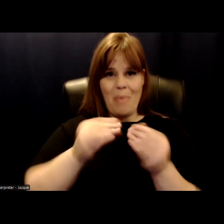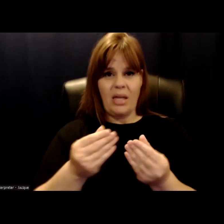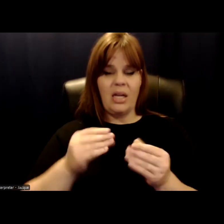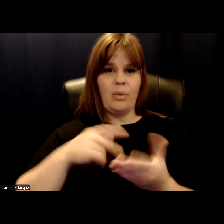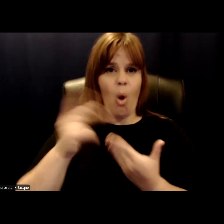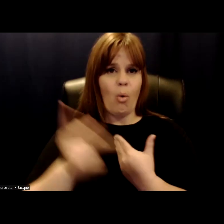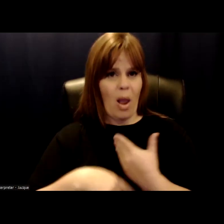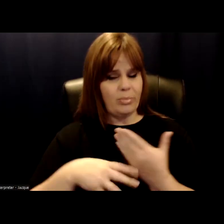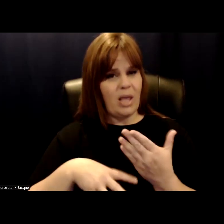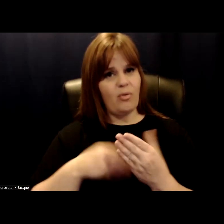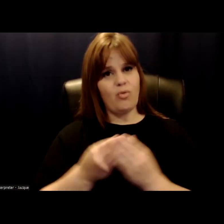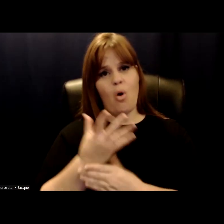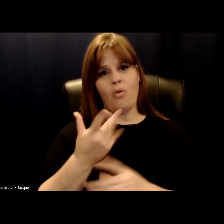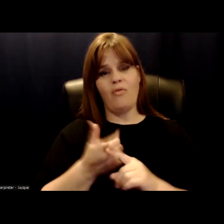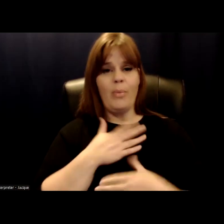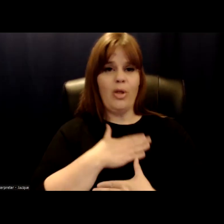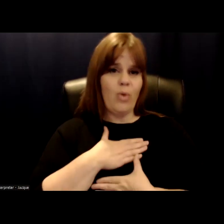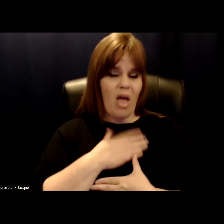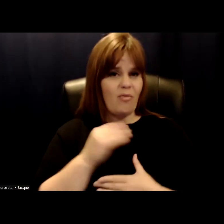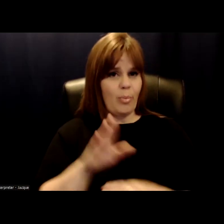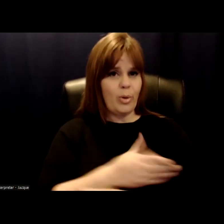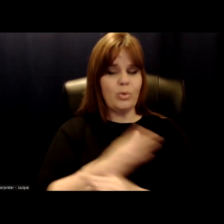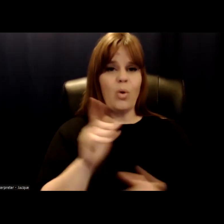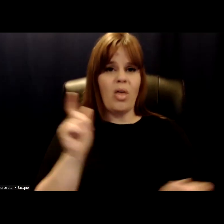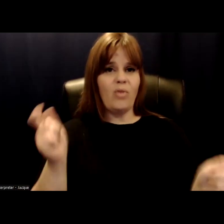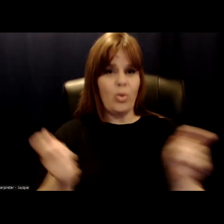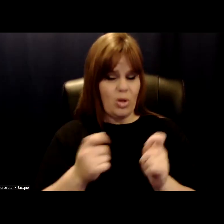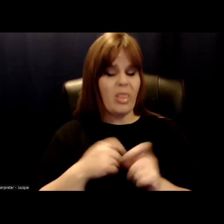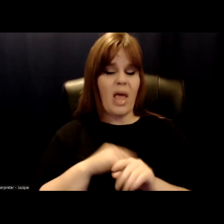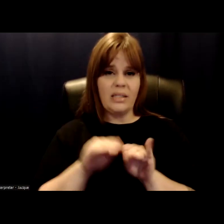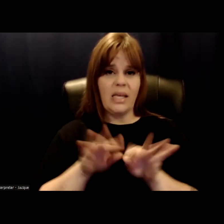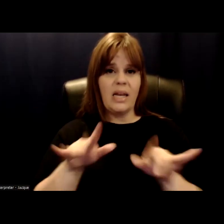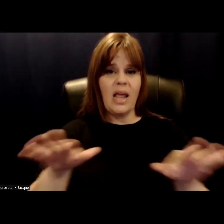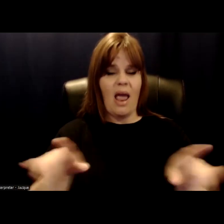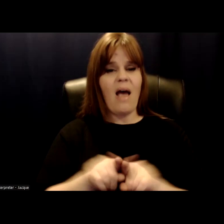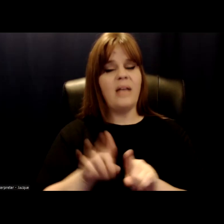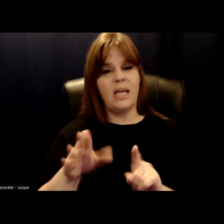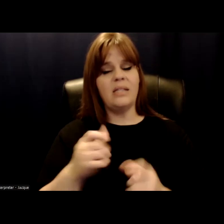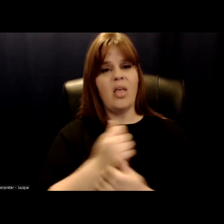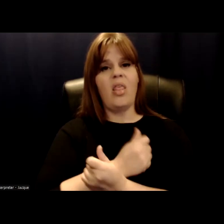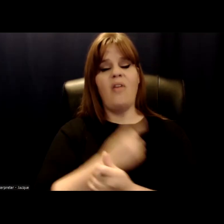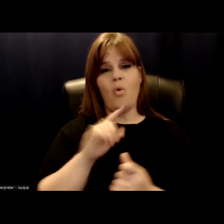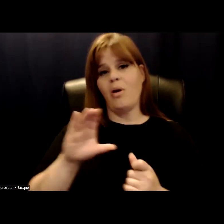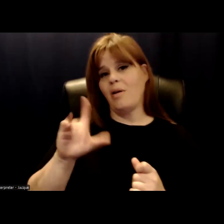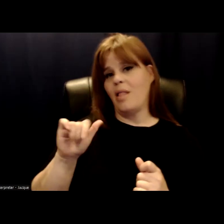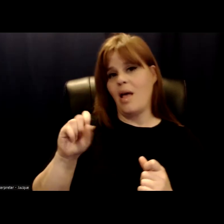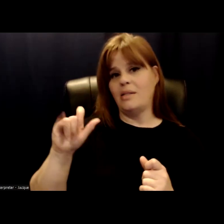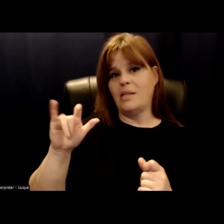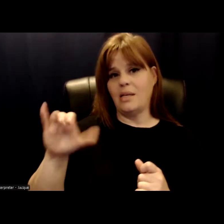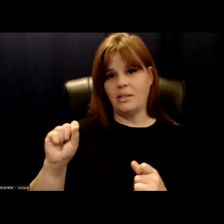an enthusiasm for musical evolution that is contagious as his love for the classics. Seattle